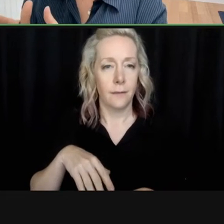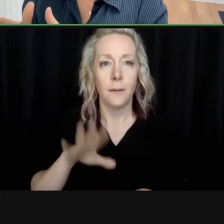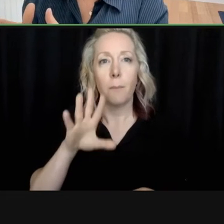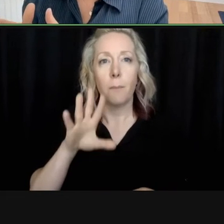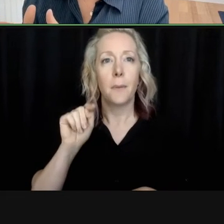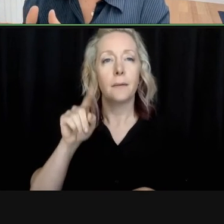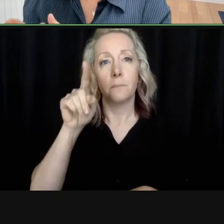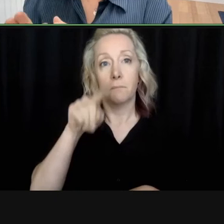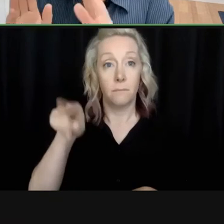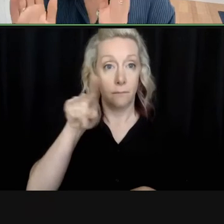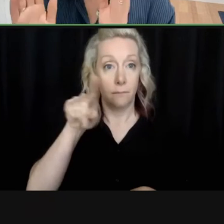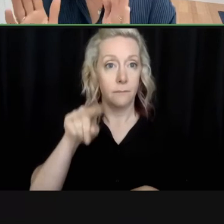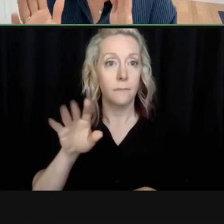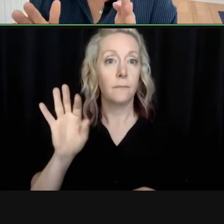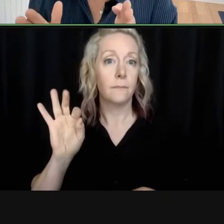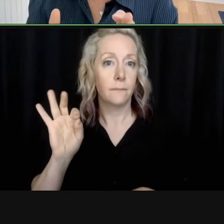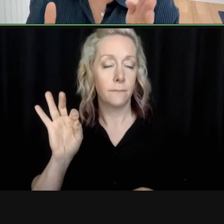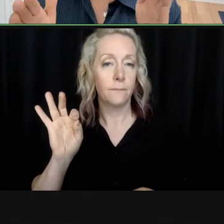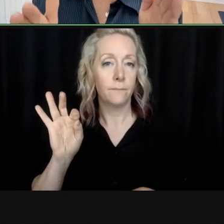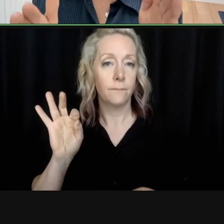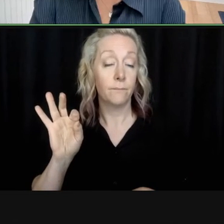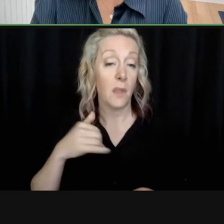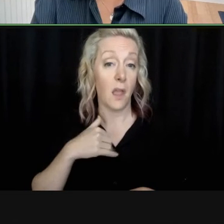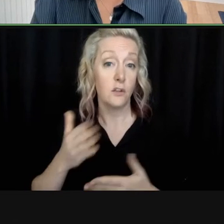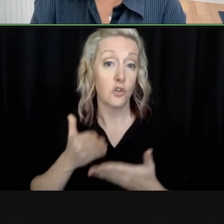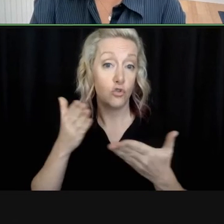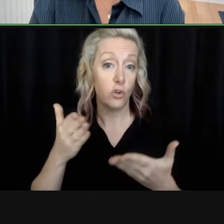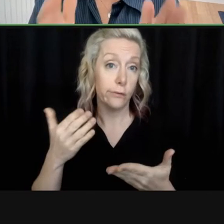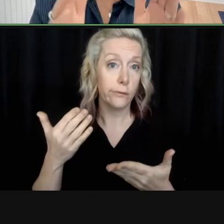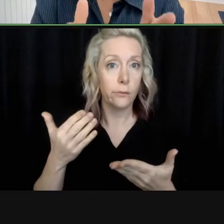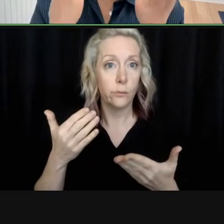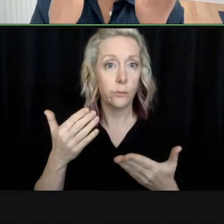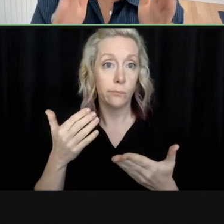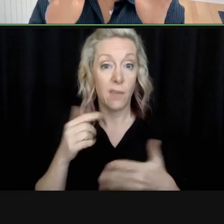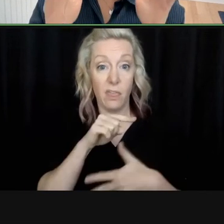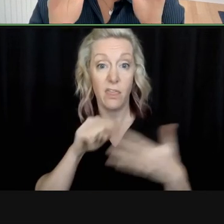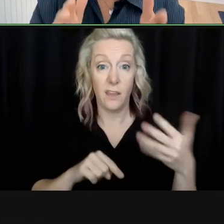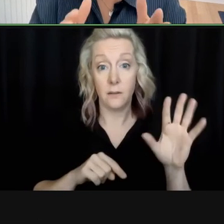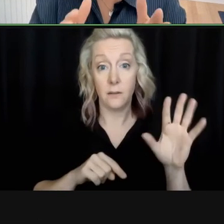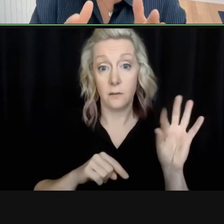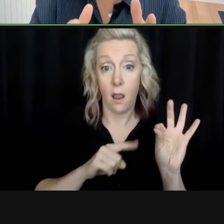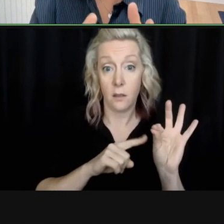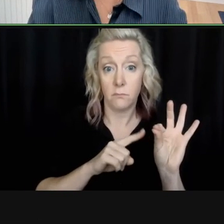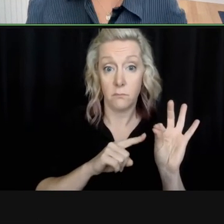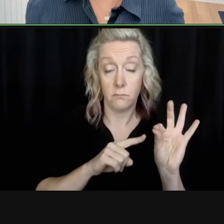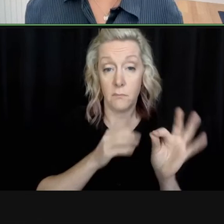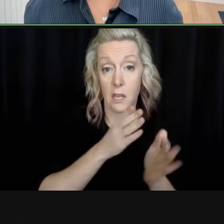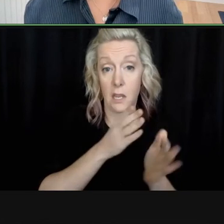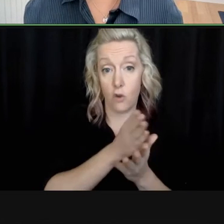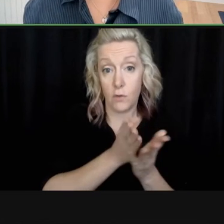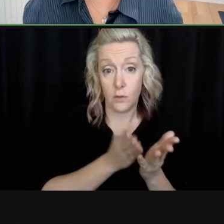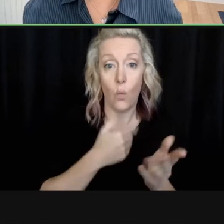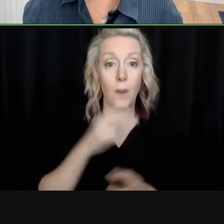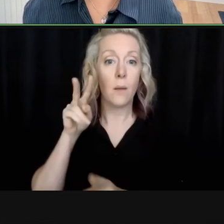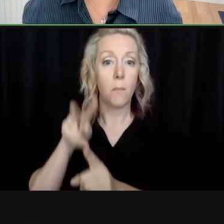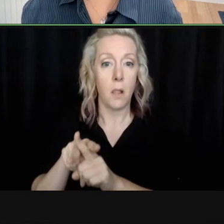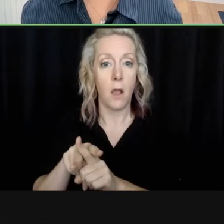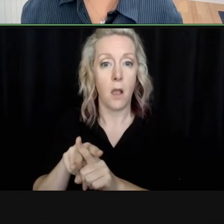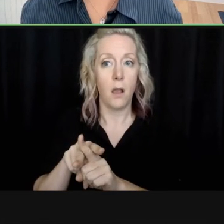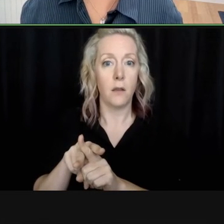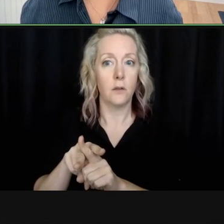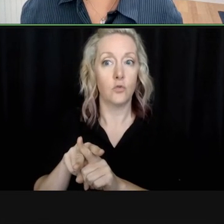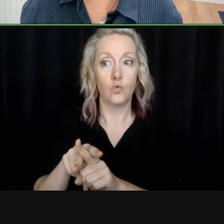look at in a minute, is I'm going to suggest that we apply these different 9 areas to what we know about